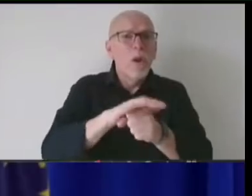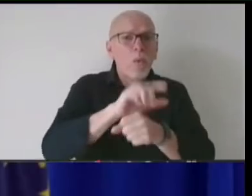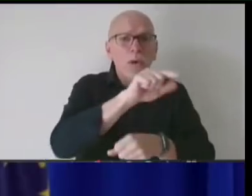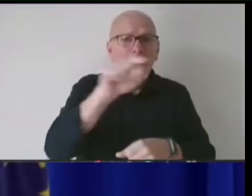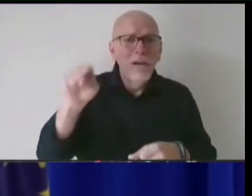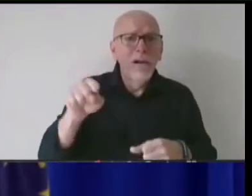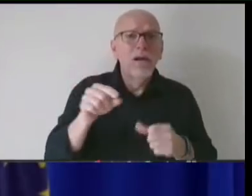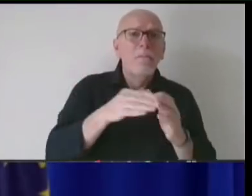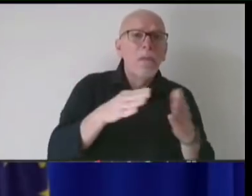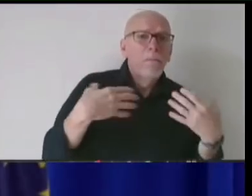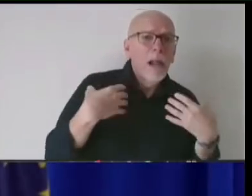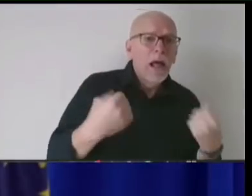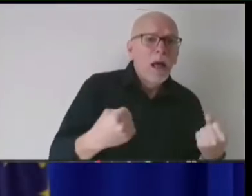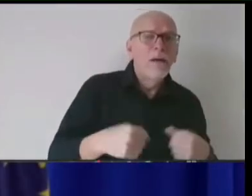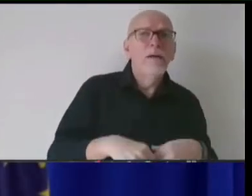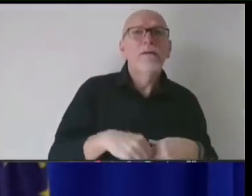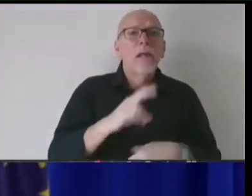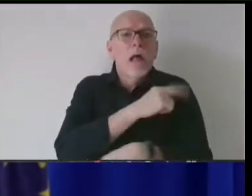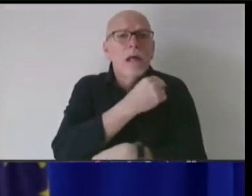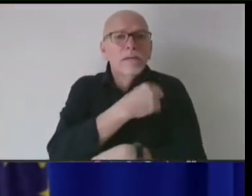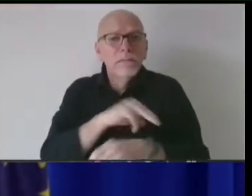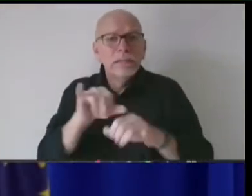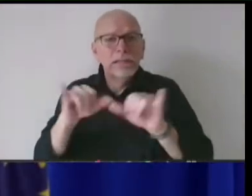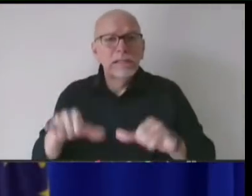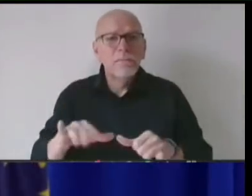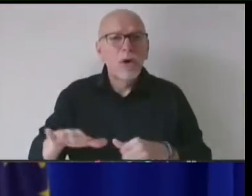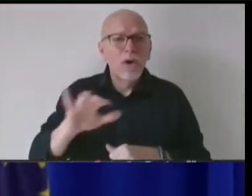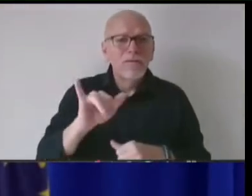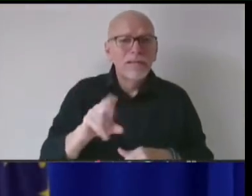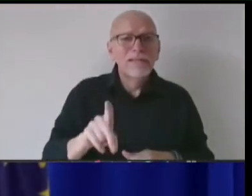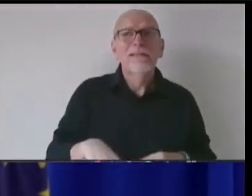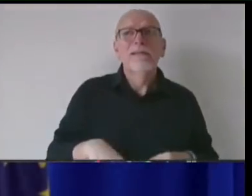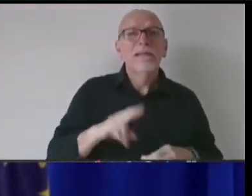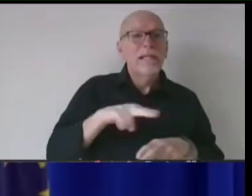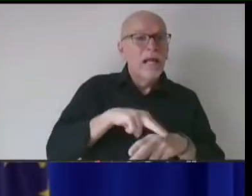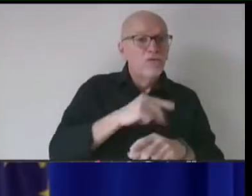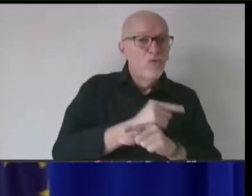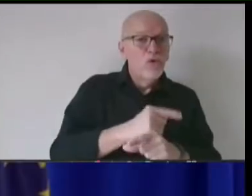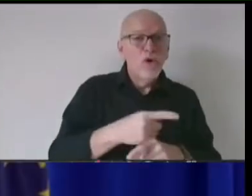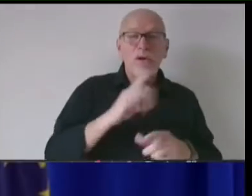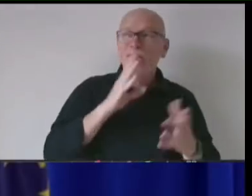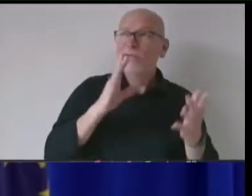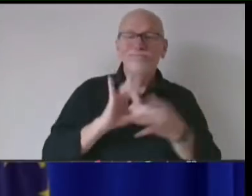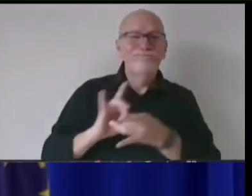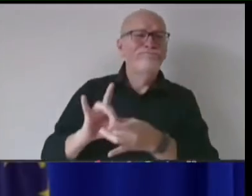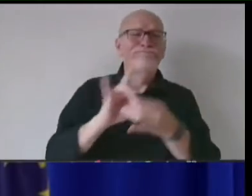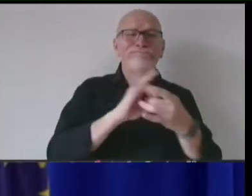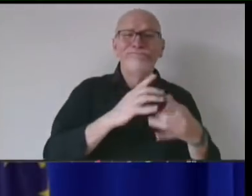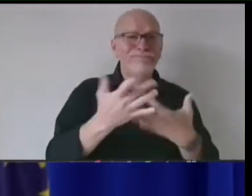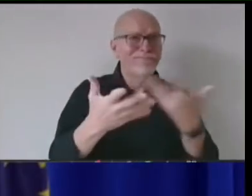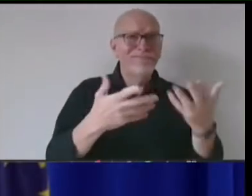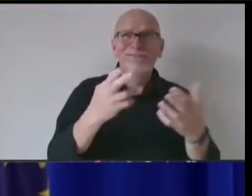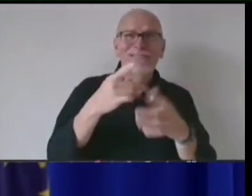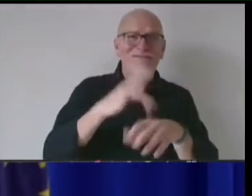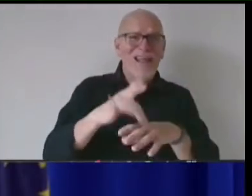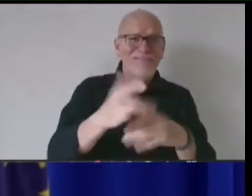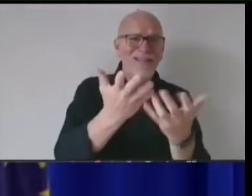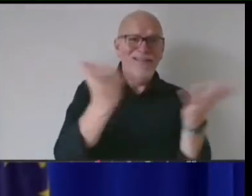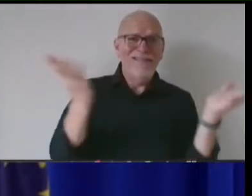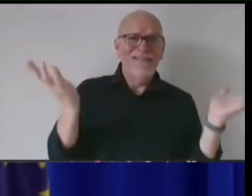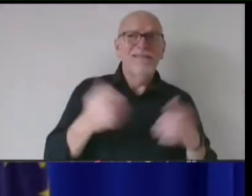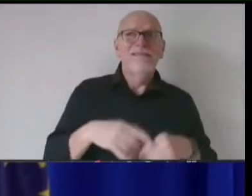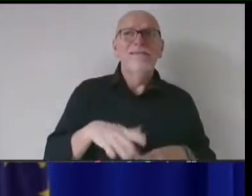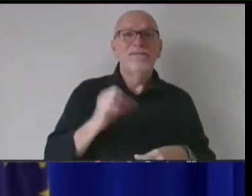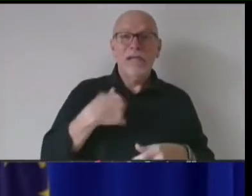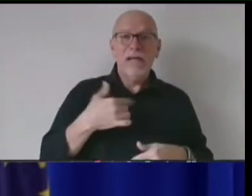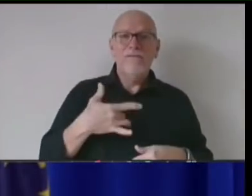health and with our hospital systems across the state and our National Guard has been absolutely remarkable. So I really feel